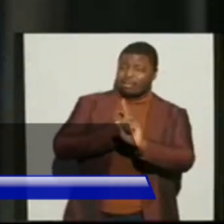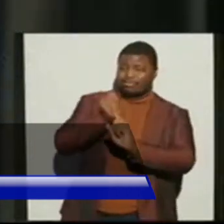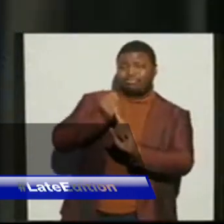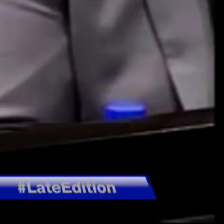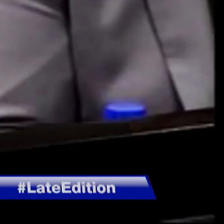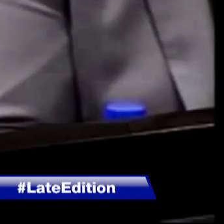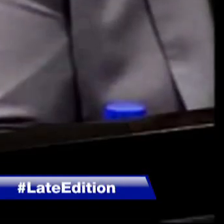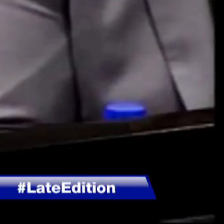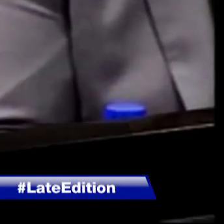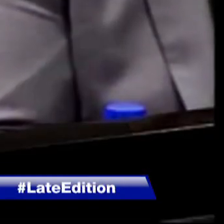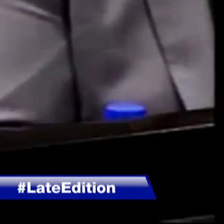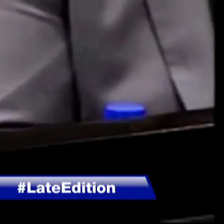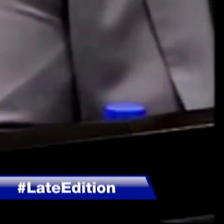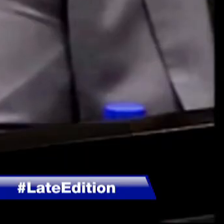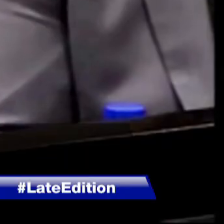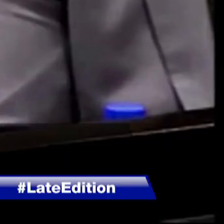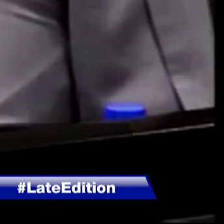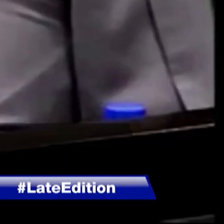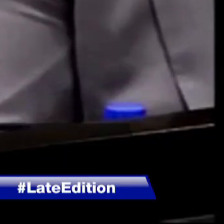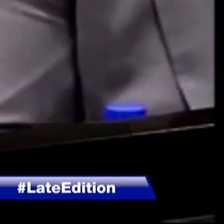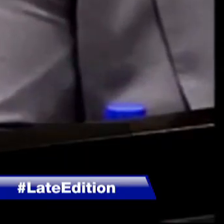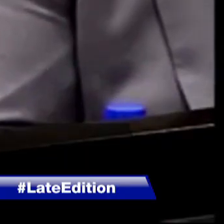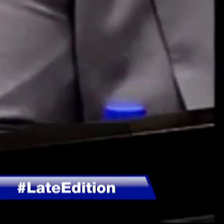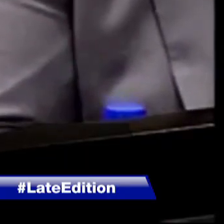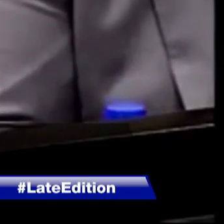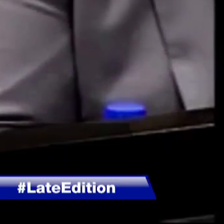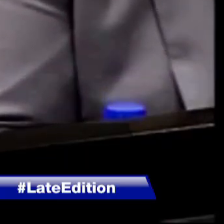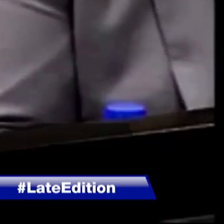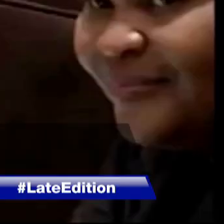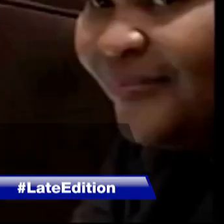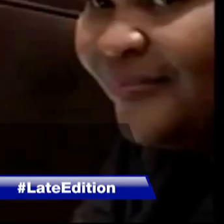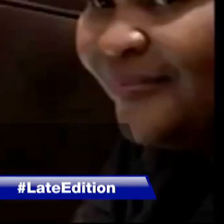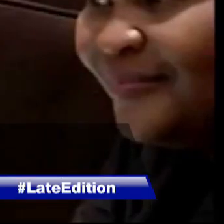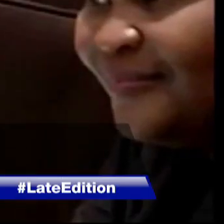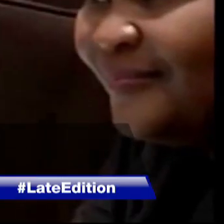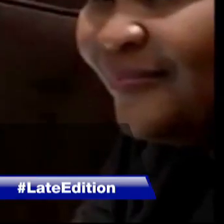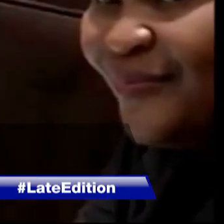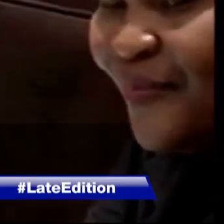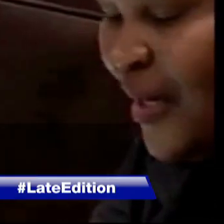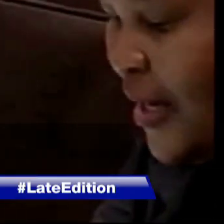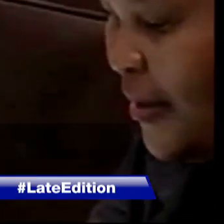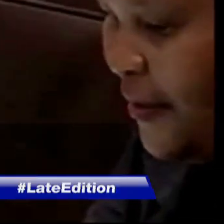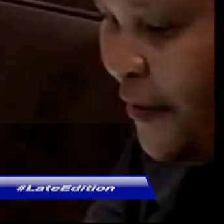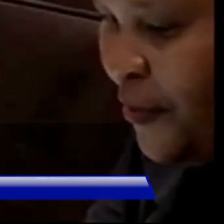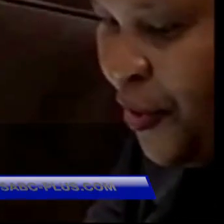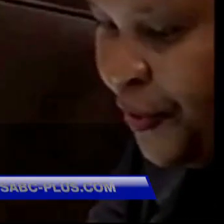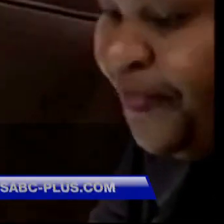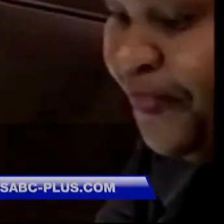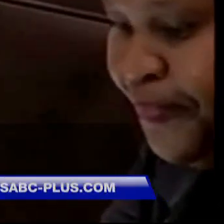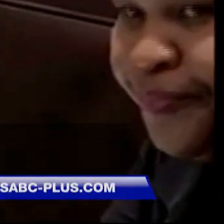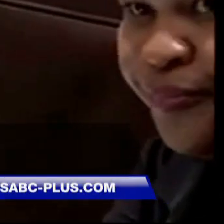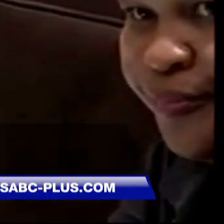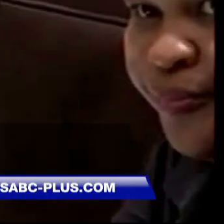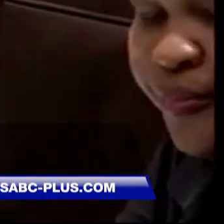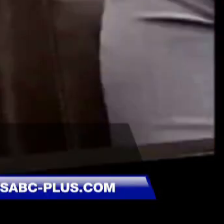knew. Former Minister Nhlanhla Nene said Gordhan's leadership stood firm and unshaken in the midst of